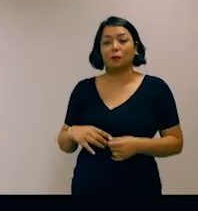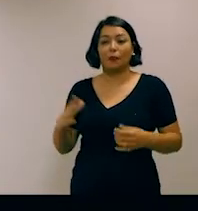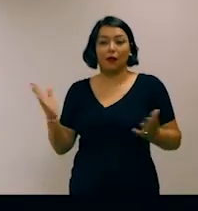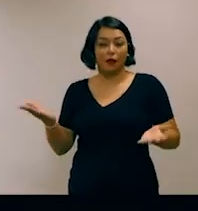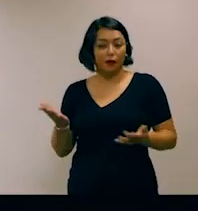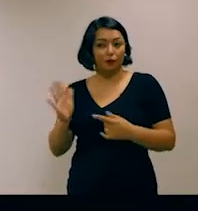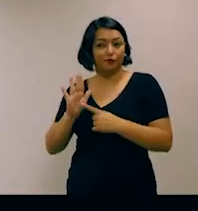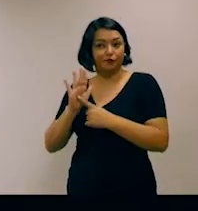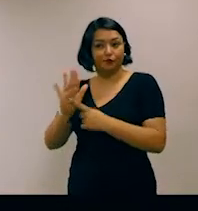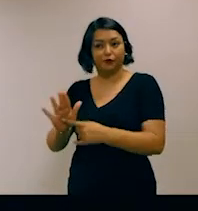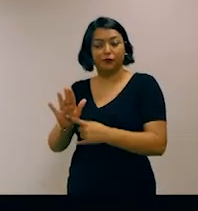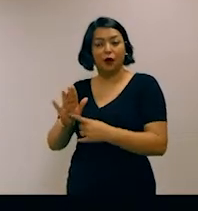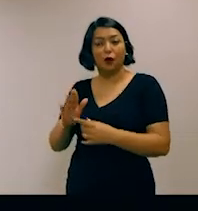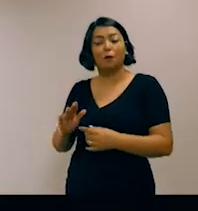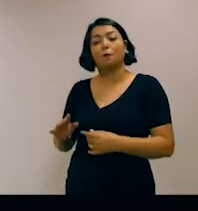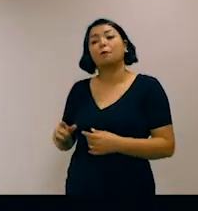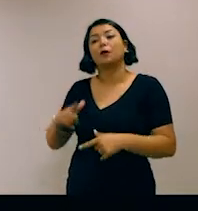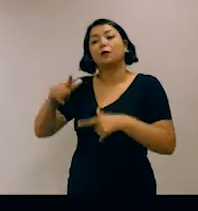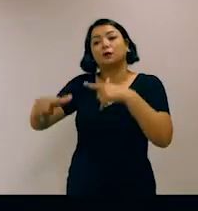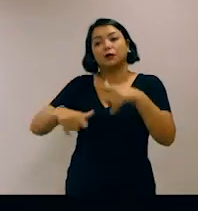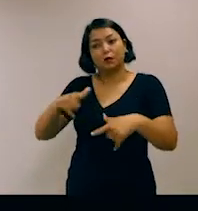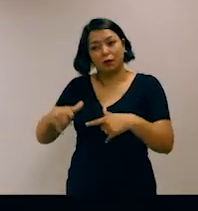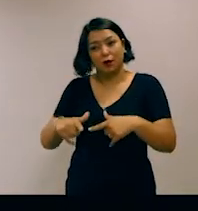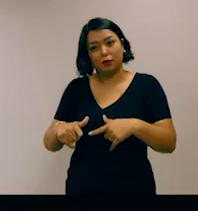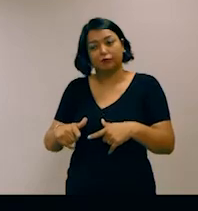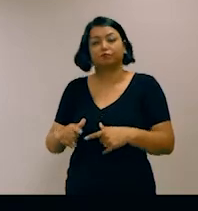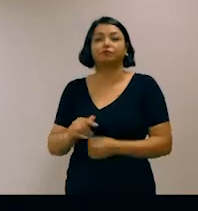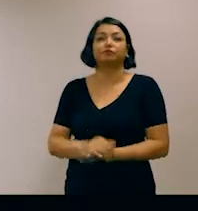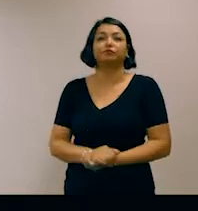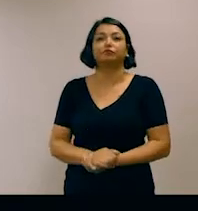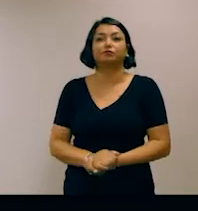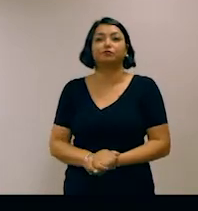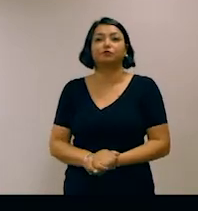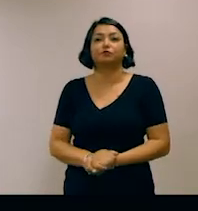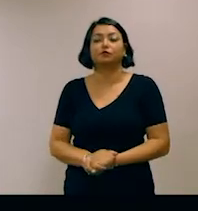so these are my opinions here.